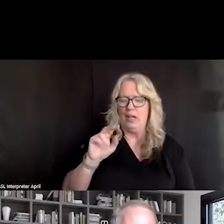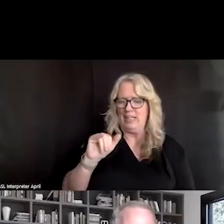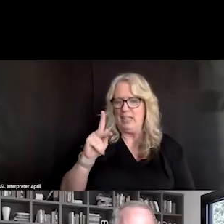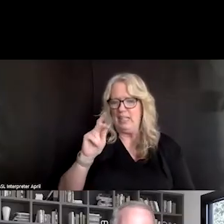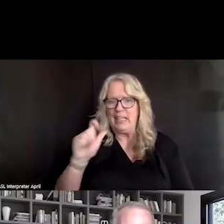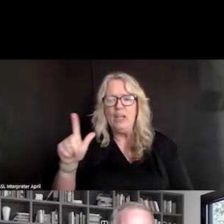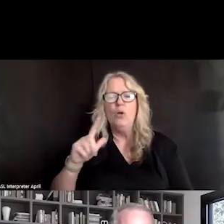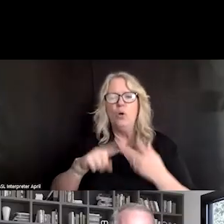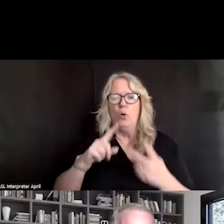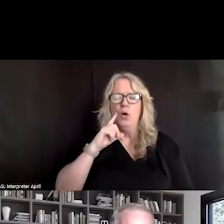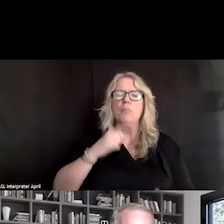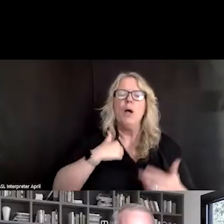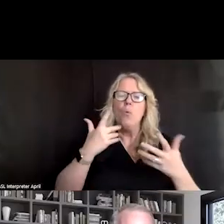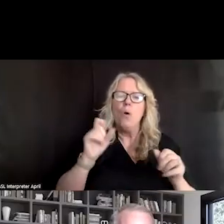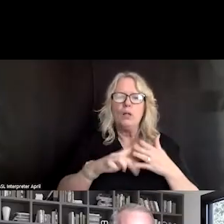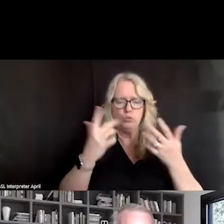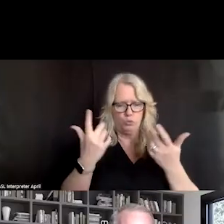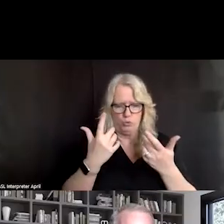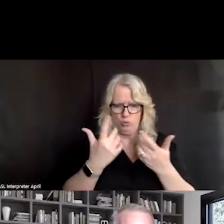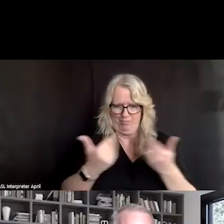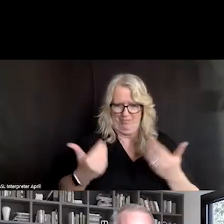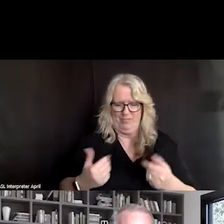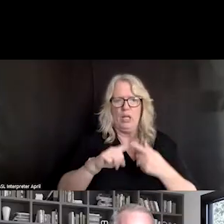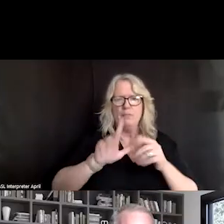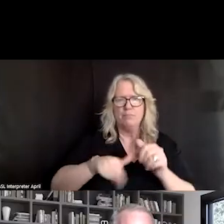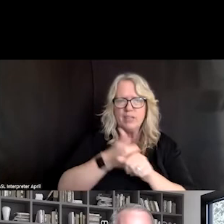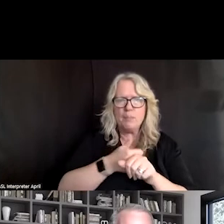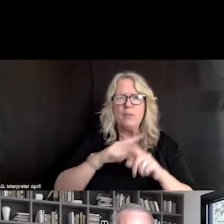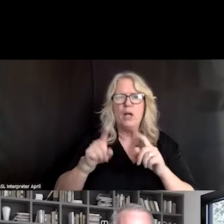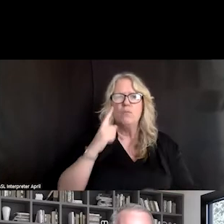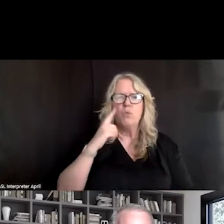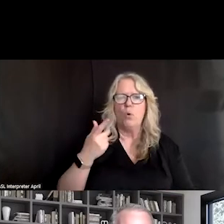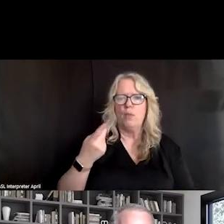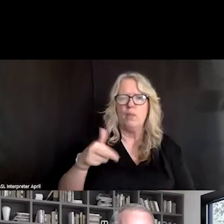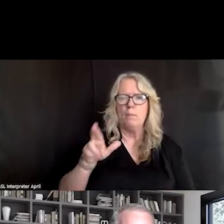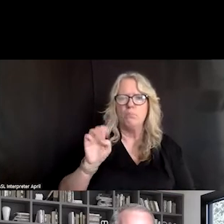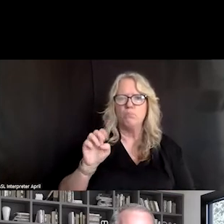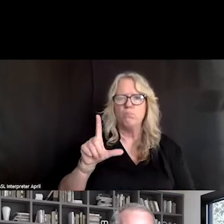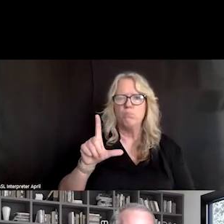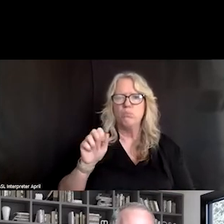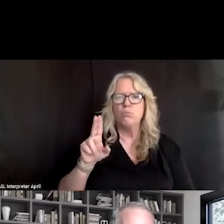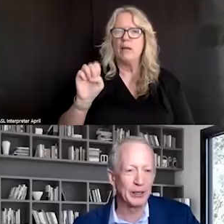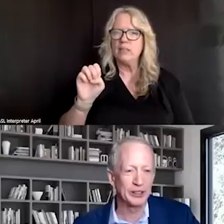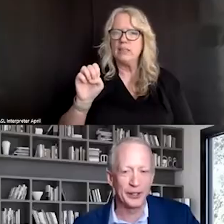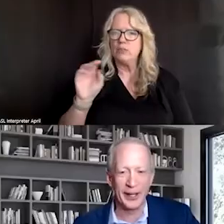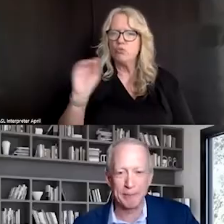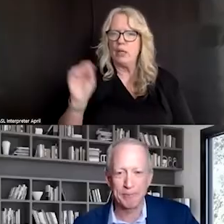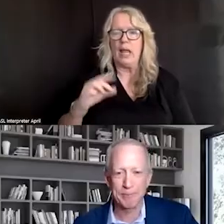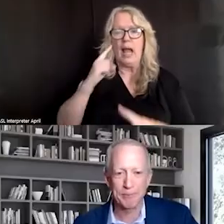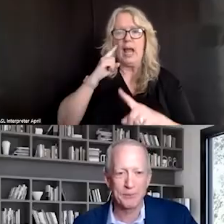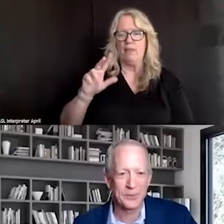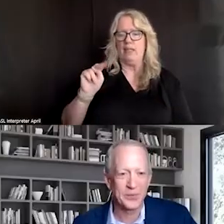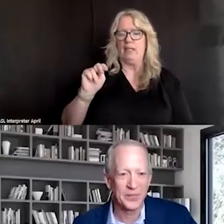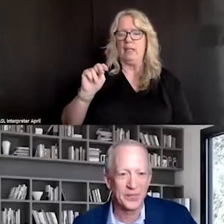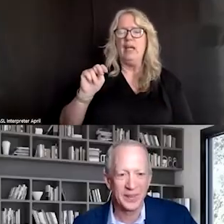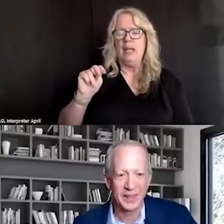But it would be nice to flesh out the analysis behind the estimated prevalence rate, if somebody can talk us through that. Yeah, I believe Nikhil's going to do that.